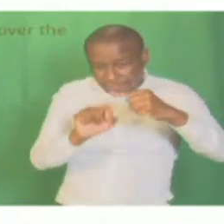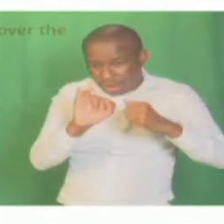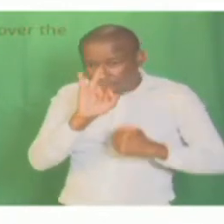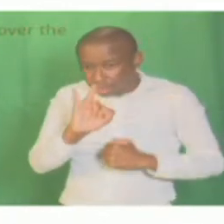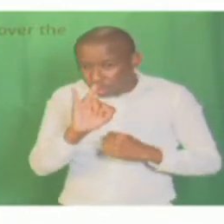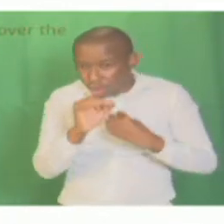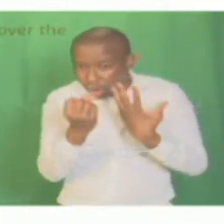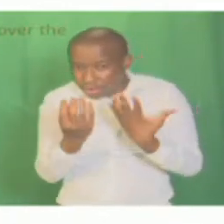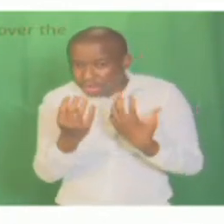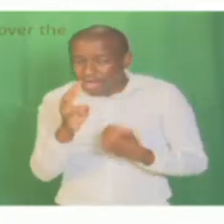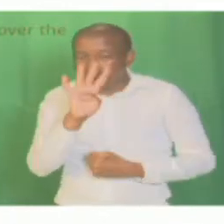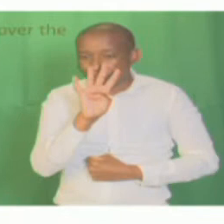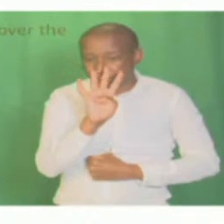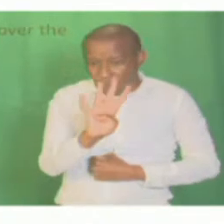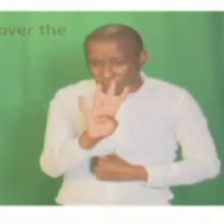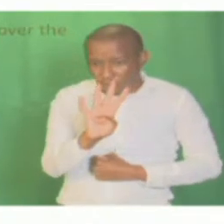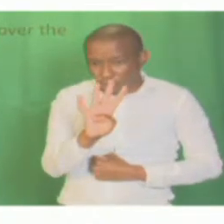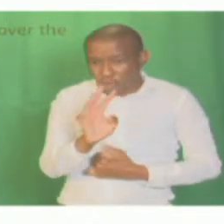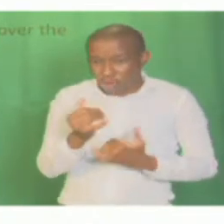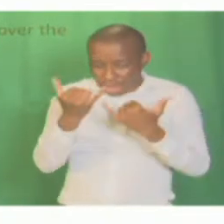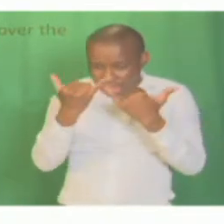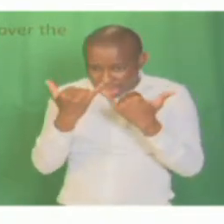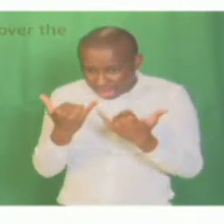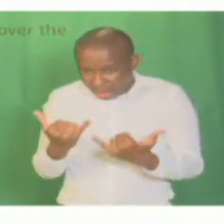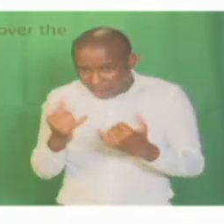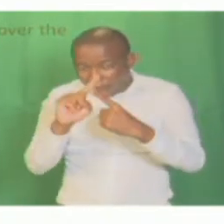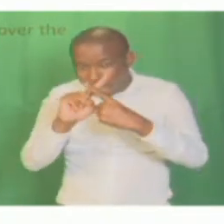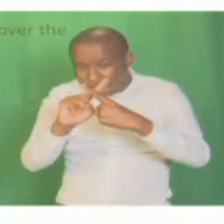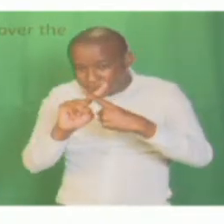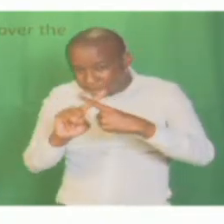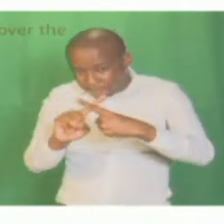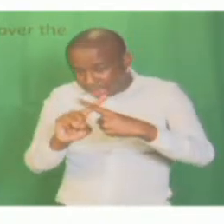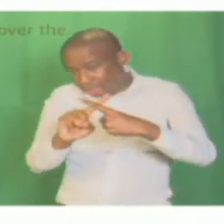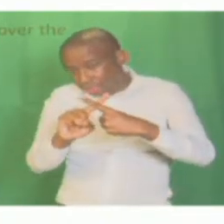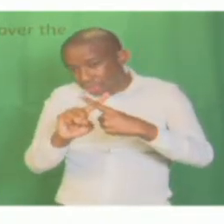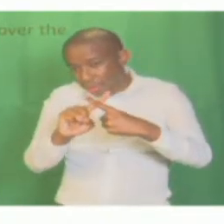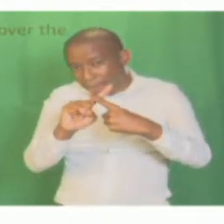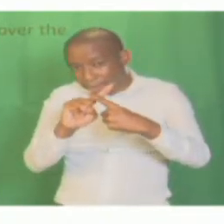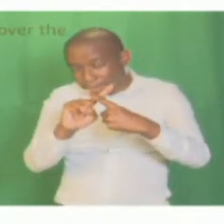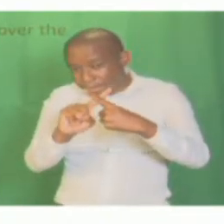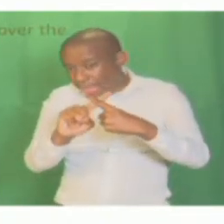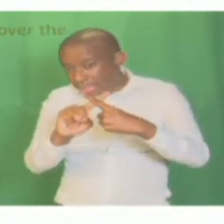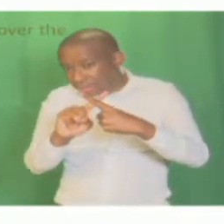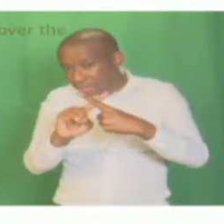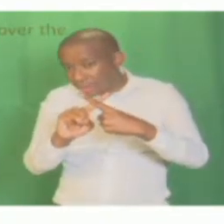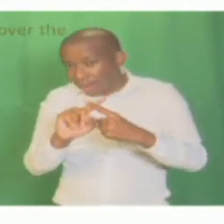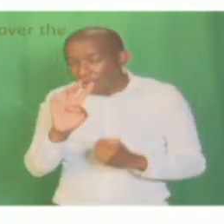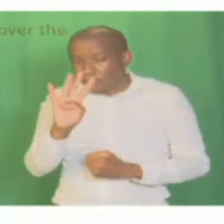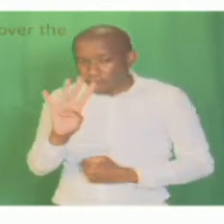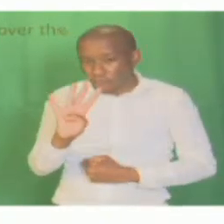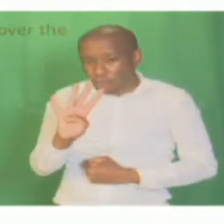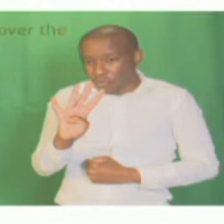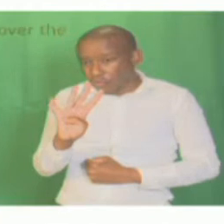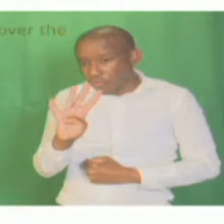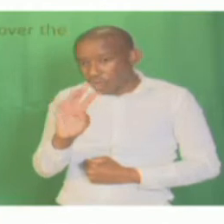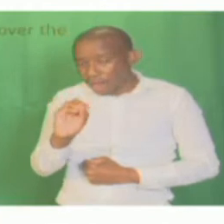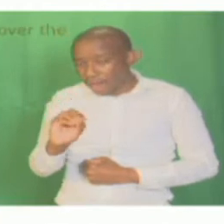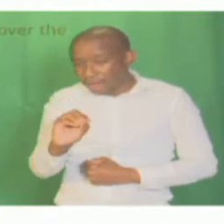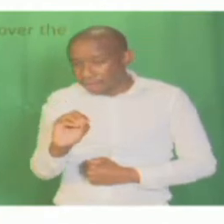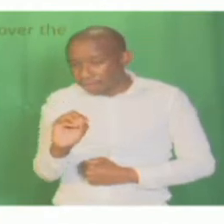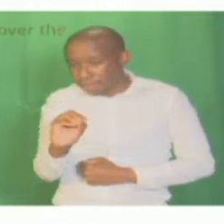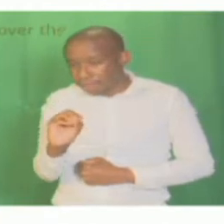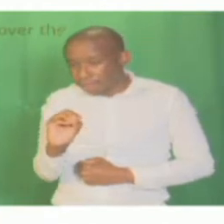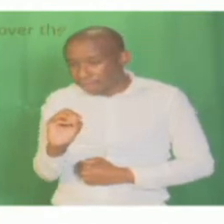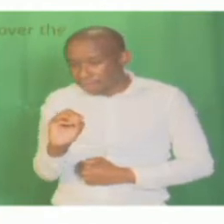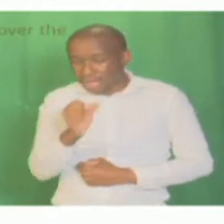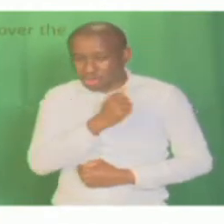is 4. Then we bring back the multiplication that follows. We multiply by 4 and we're going to get